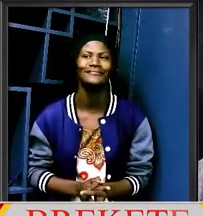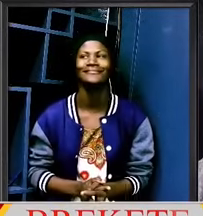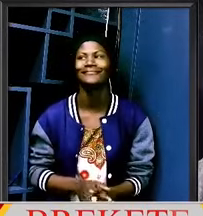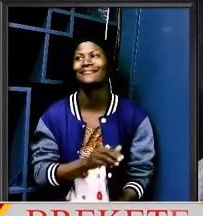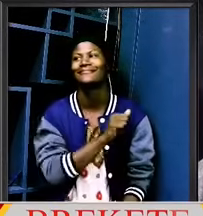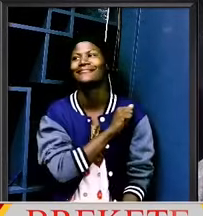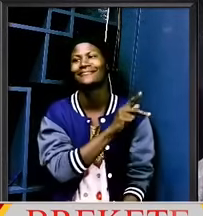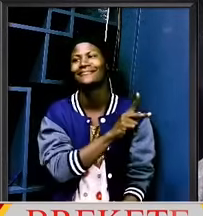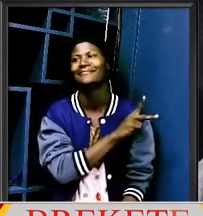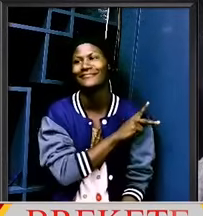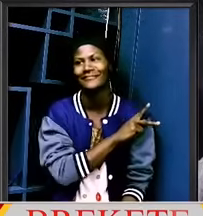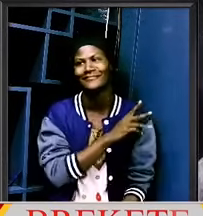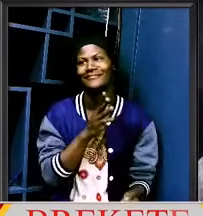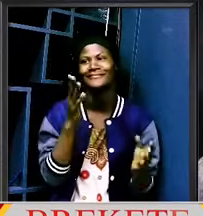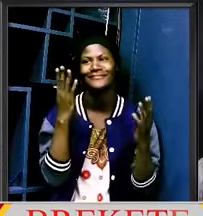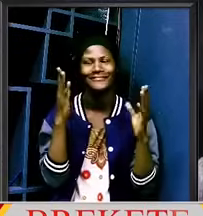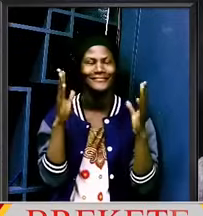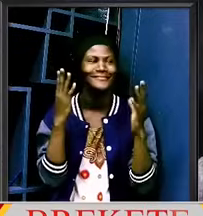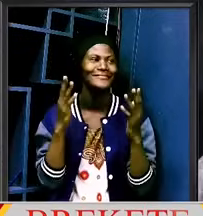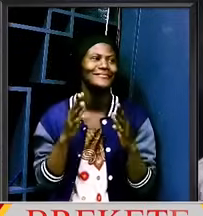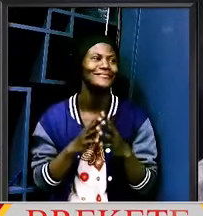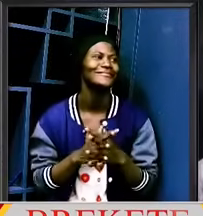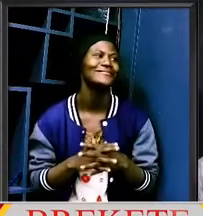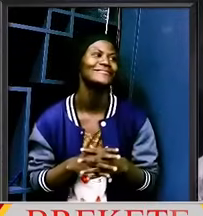appreciate Engineer Magaji.